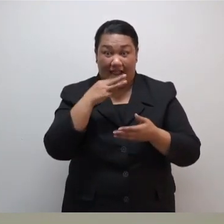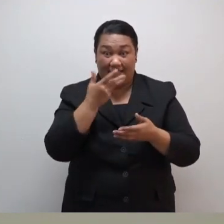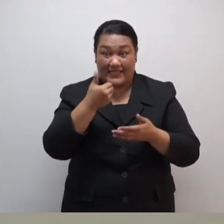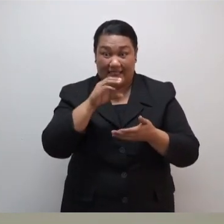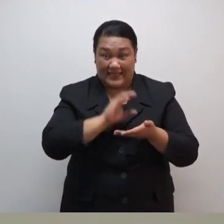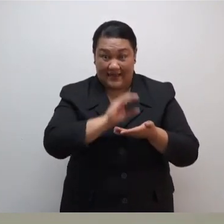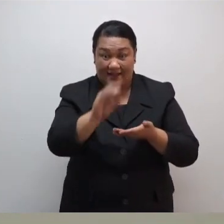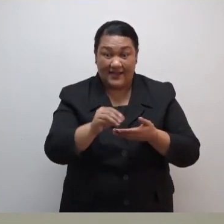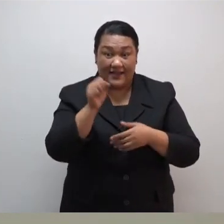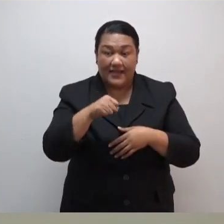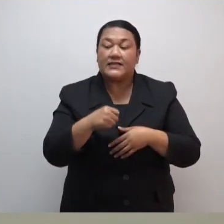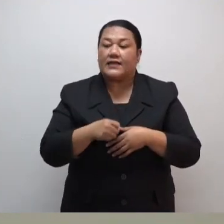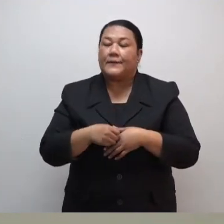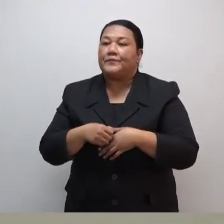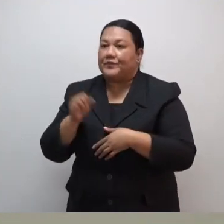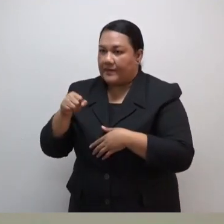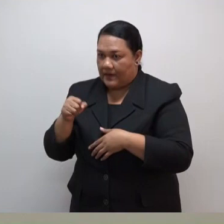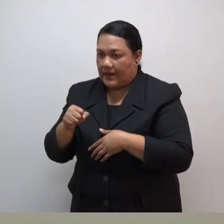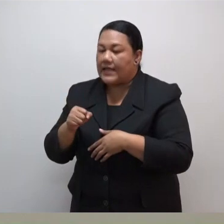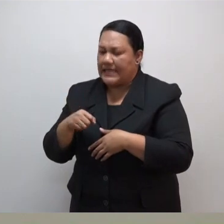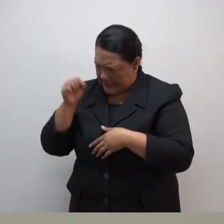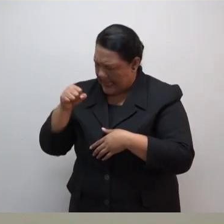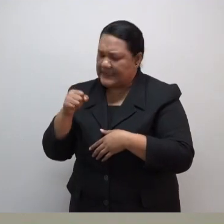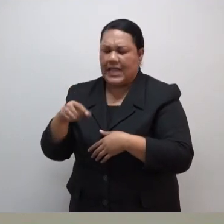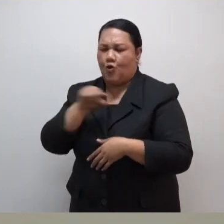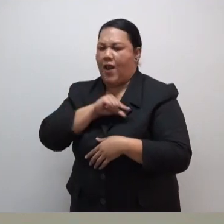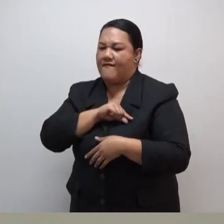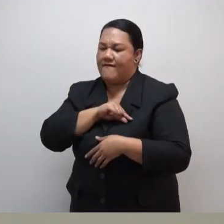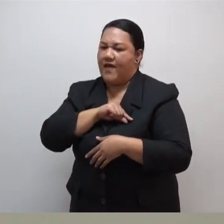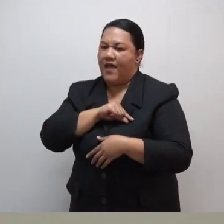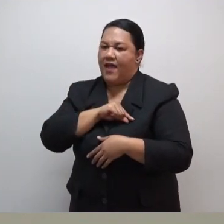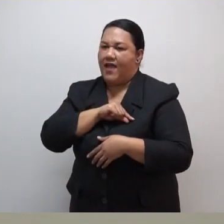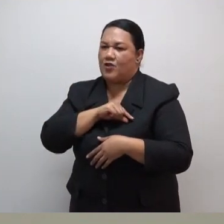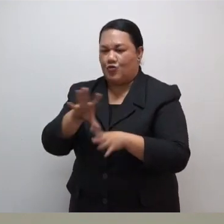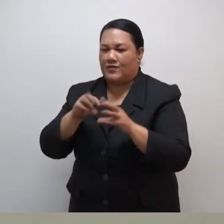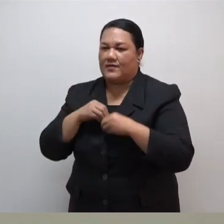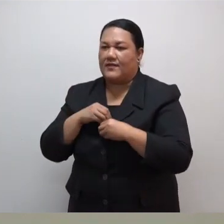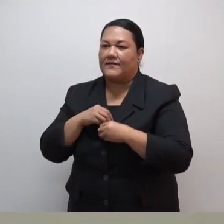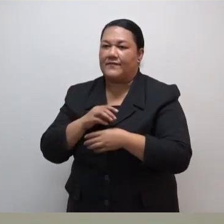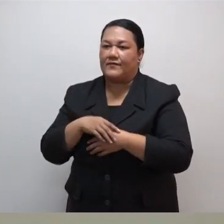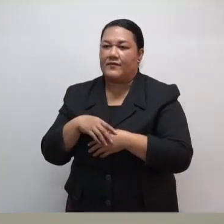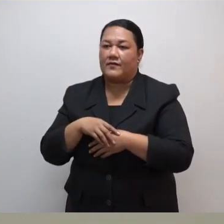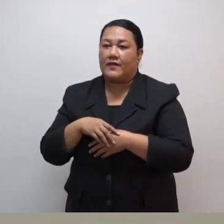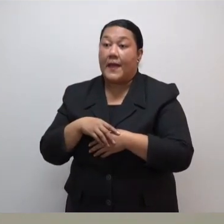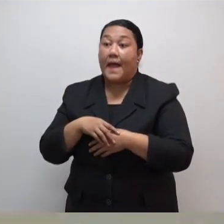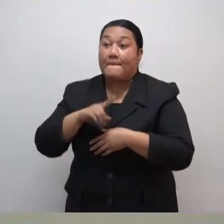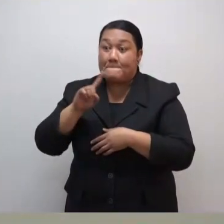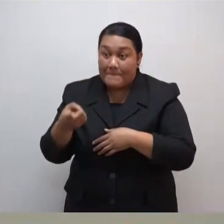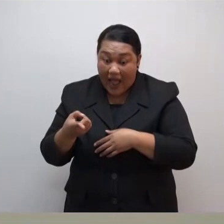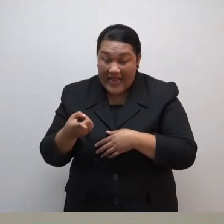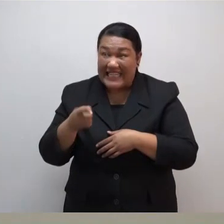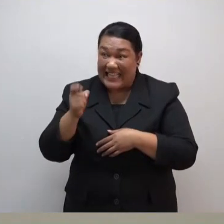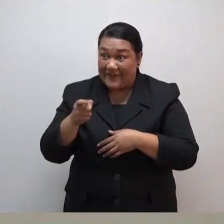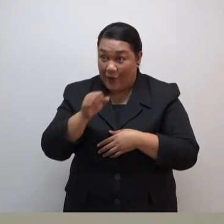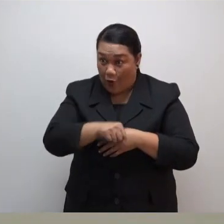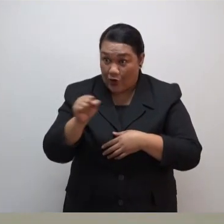TELs but don't get a living allowance actually qualifies to get a 360. But if they're obviously on TELs and do get a living allowance, then they